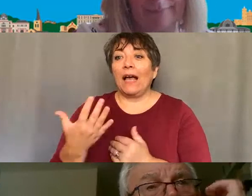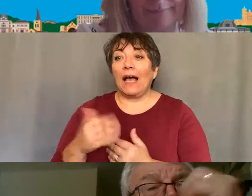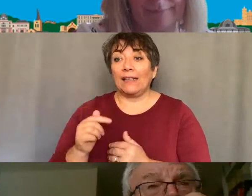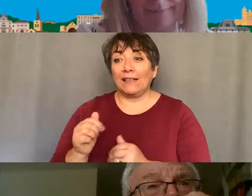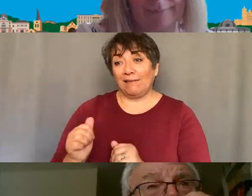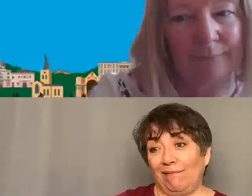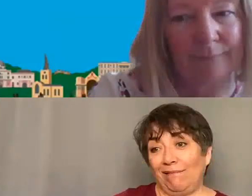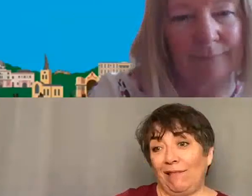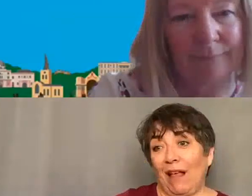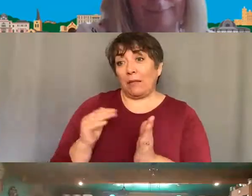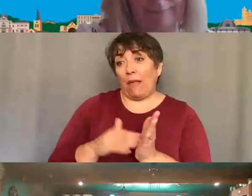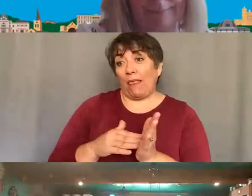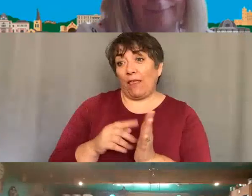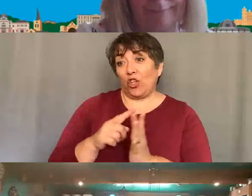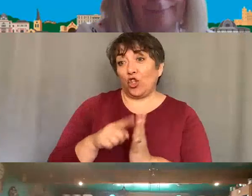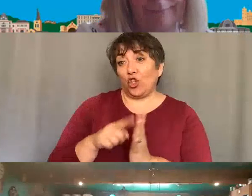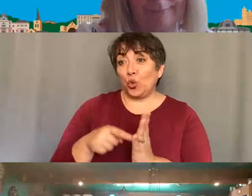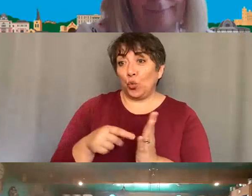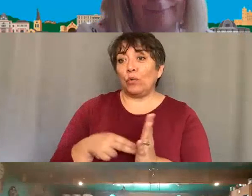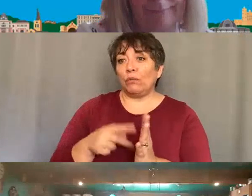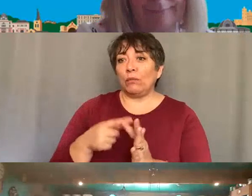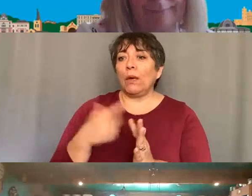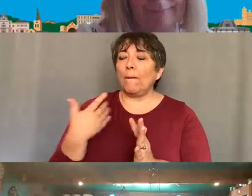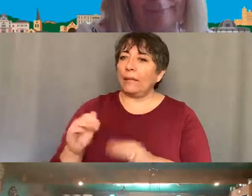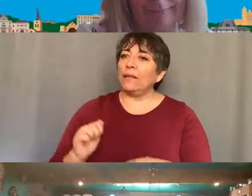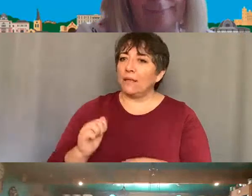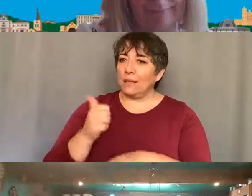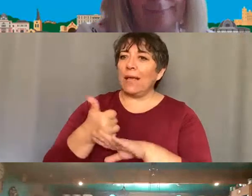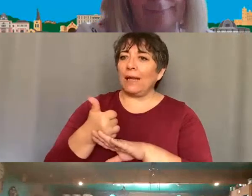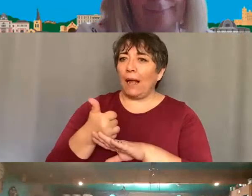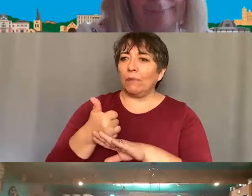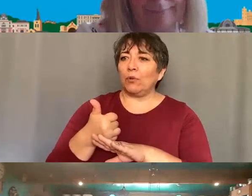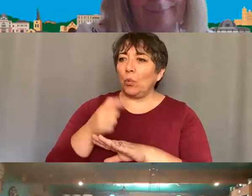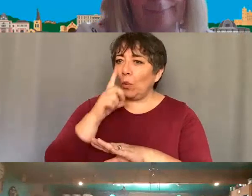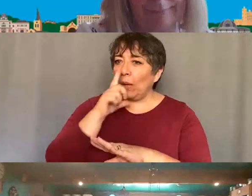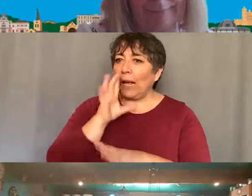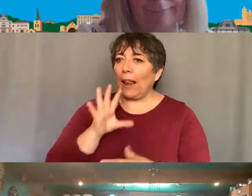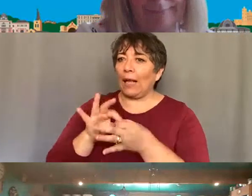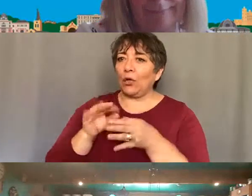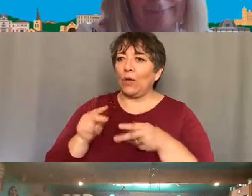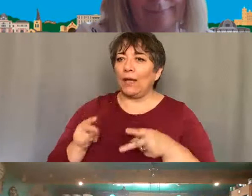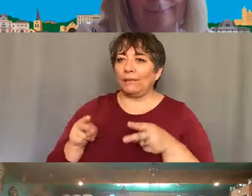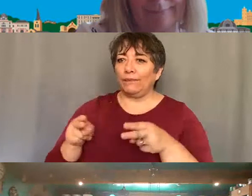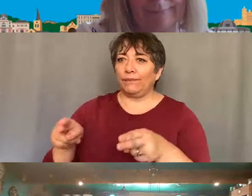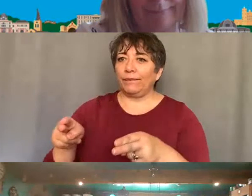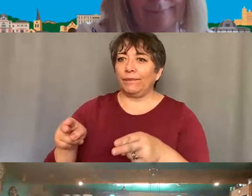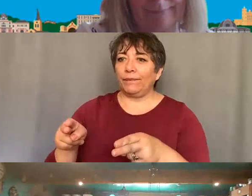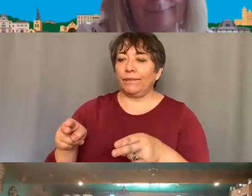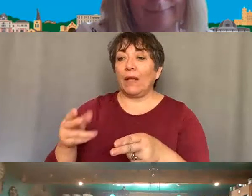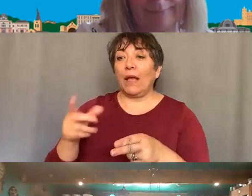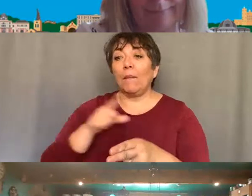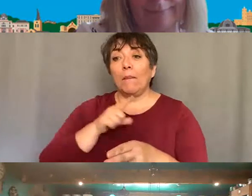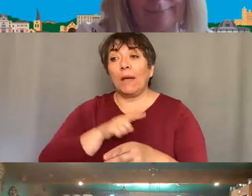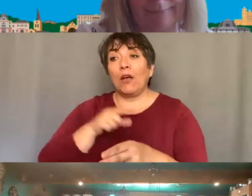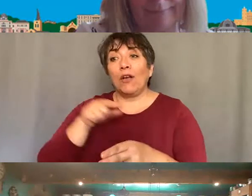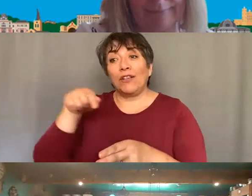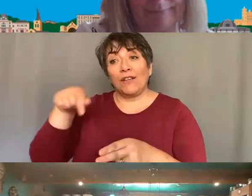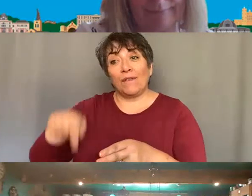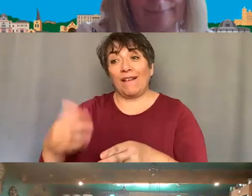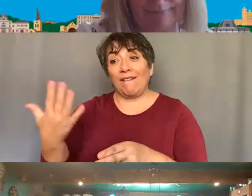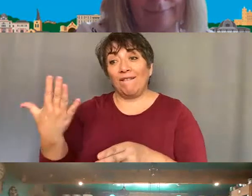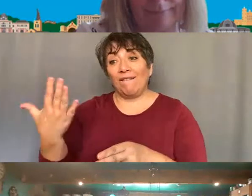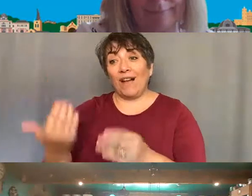And as from the 4th of August, throughout August, there are 5 new surgeries joining the Medicines Order